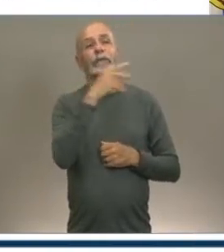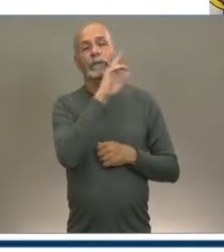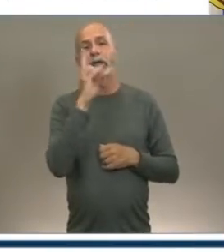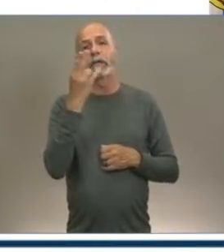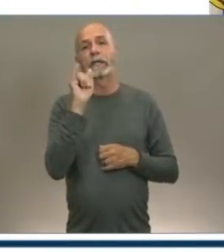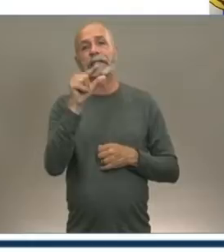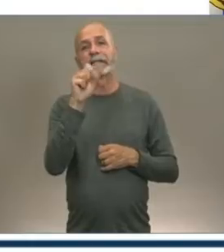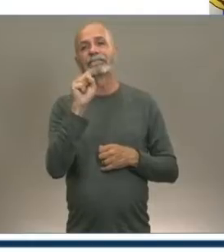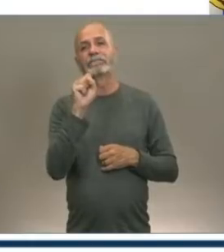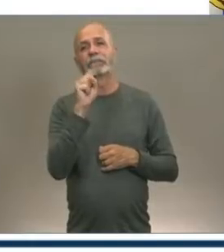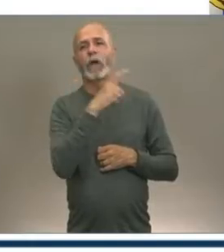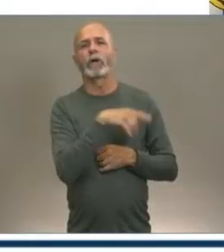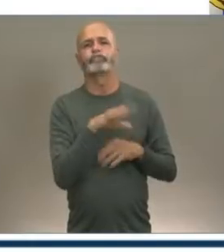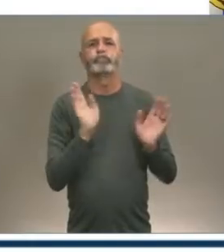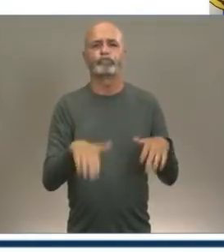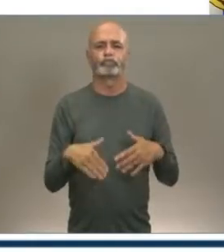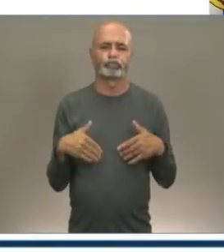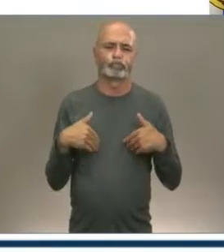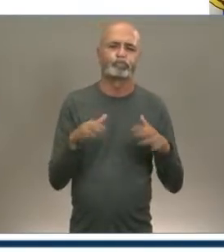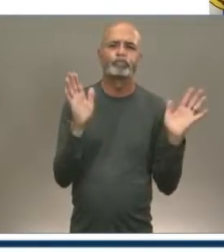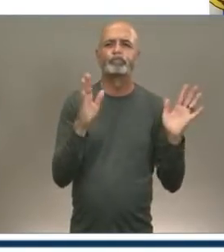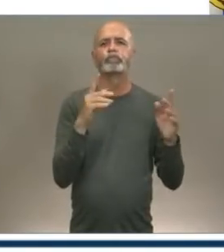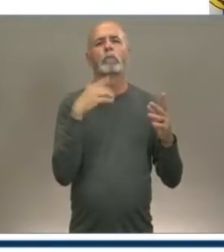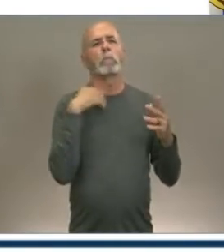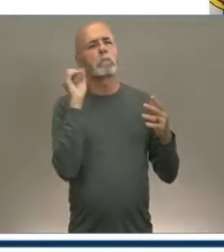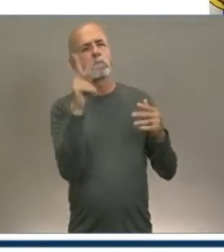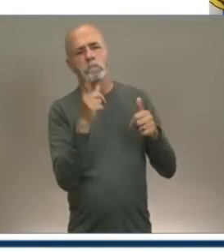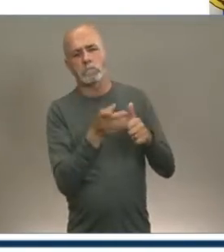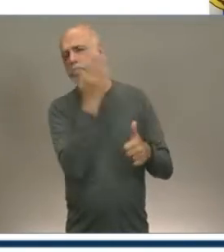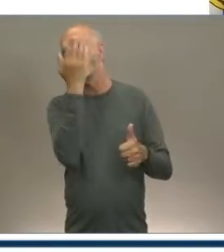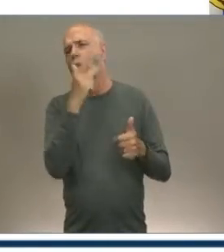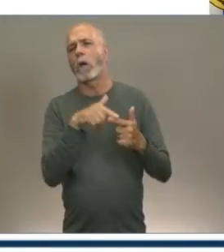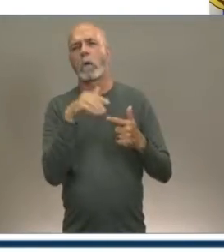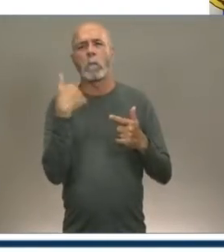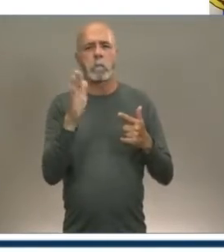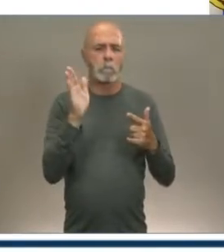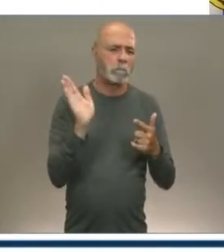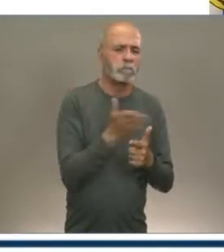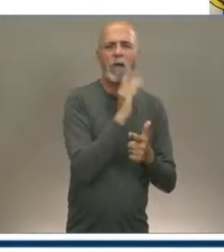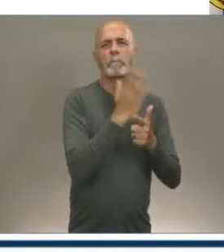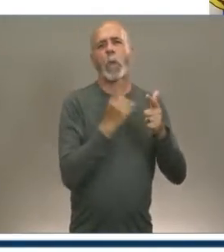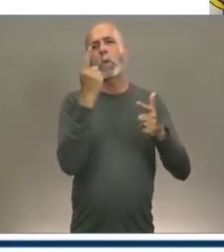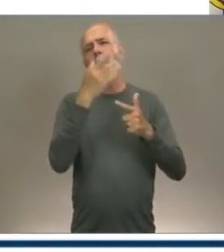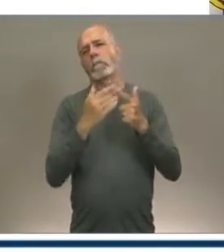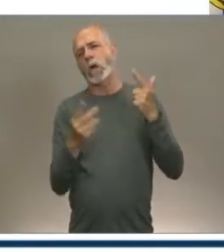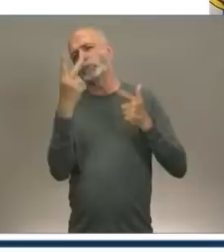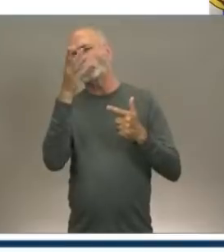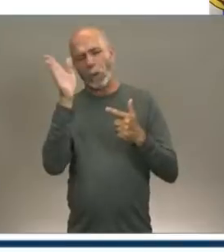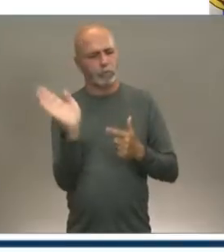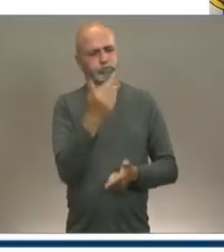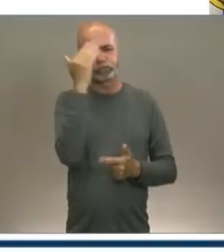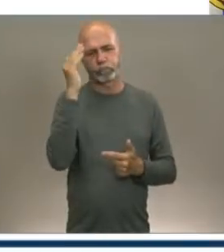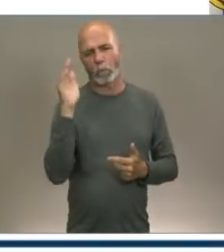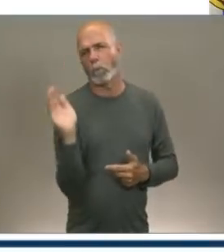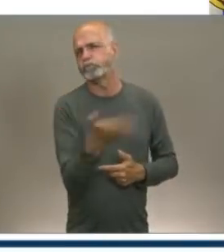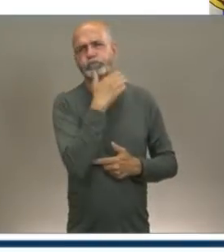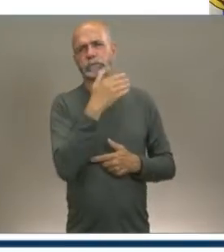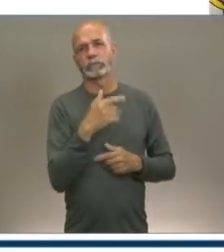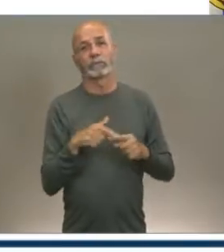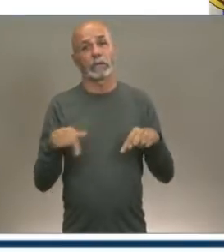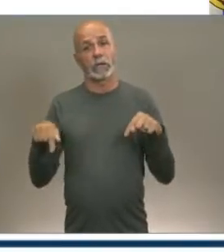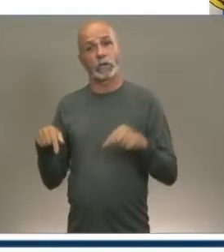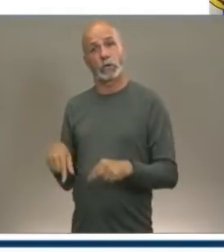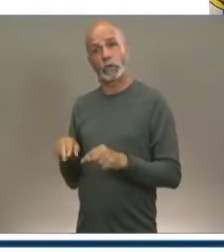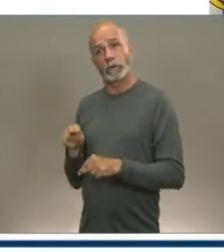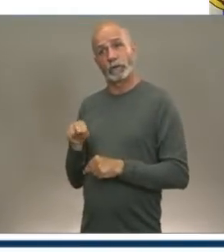not dates, and they've moved through their first 2 phases within days. We've reached the 65% first dose target for phase